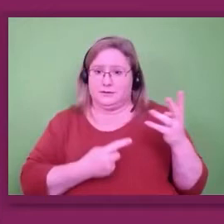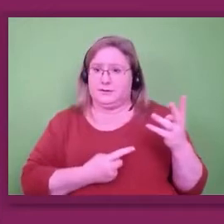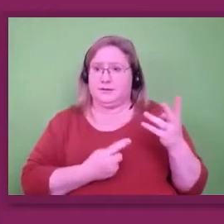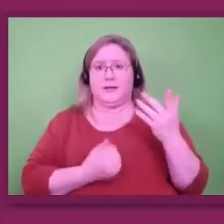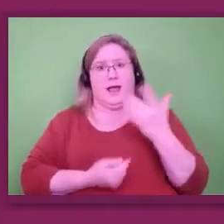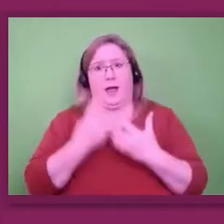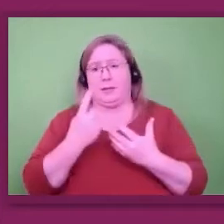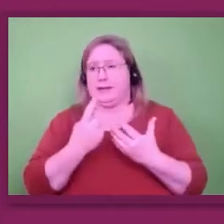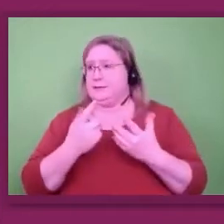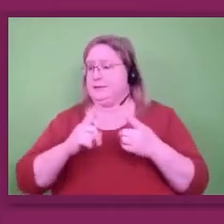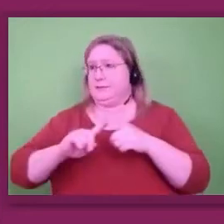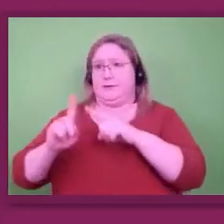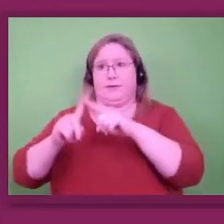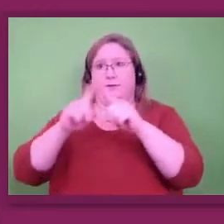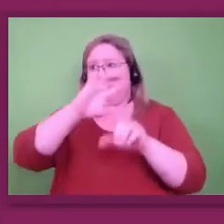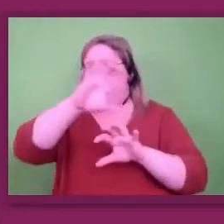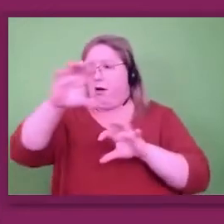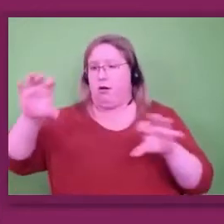the UK.